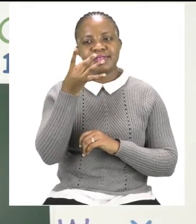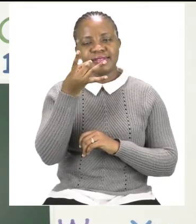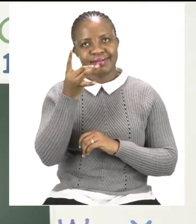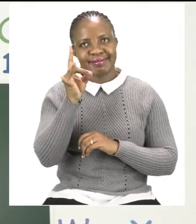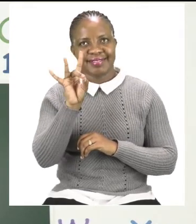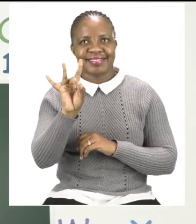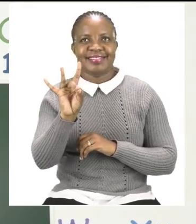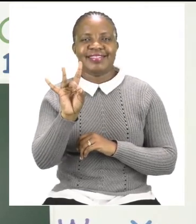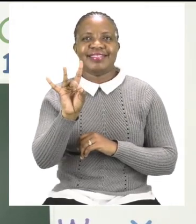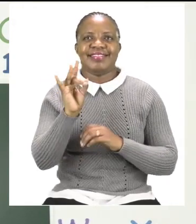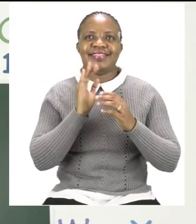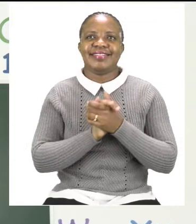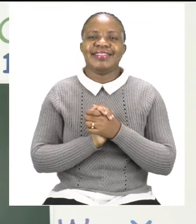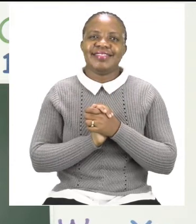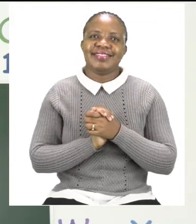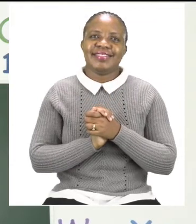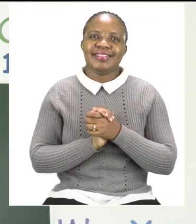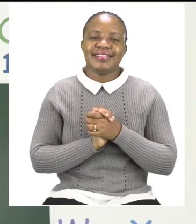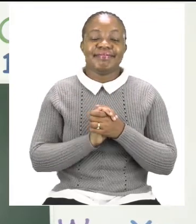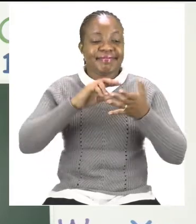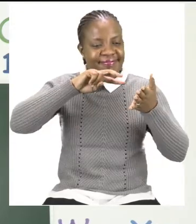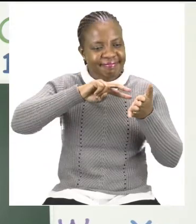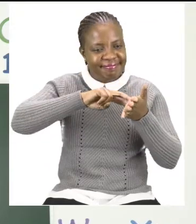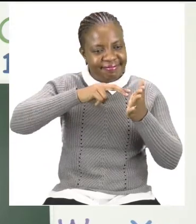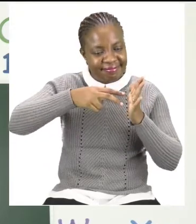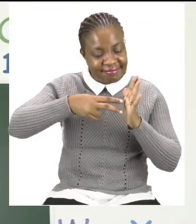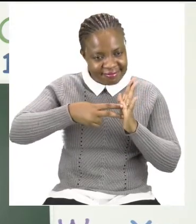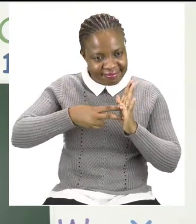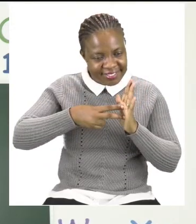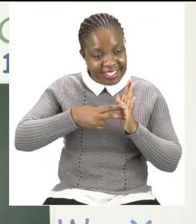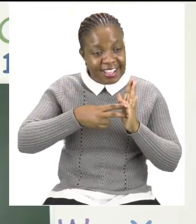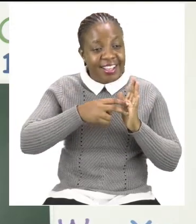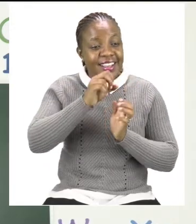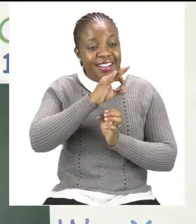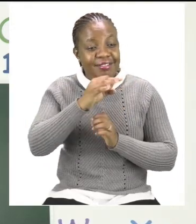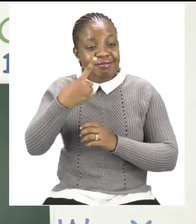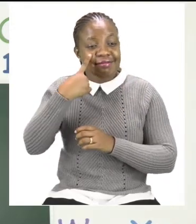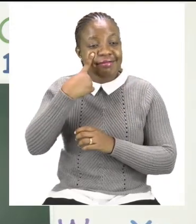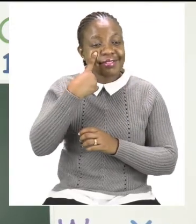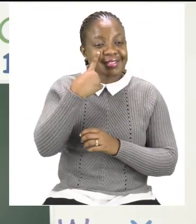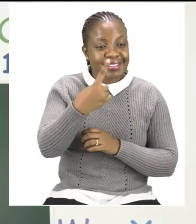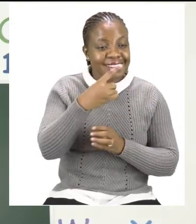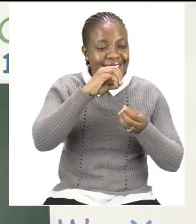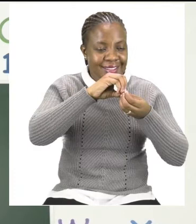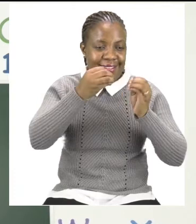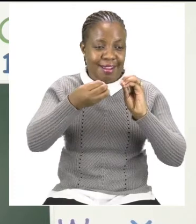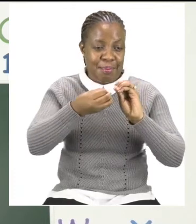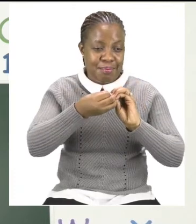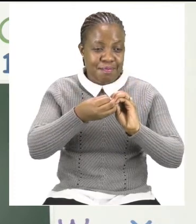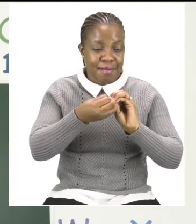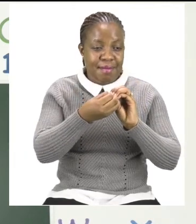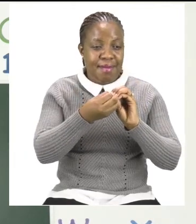8. That means at the end of a number, if you see any of these, then it is